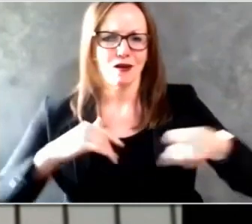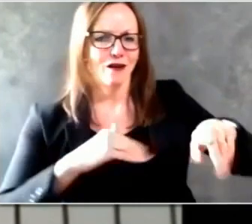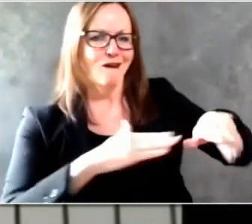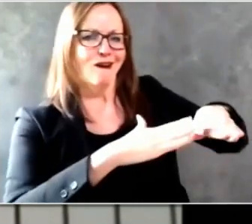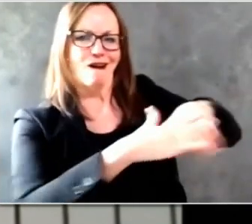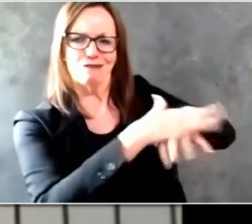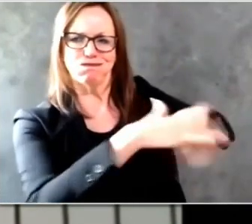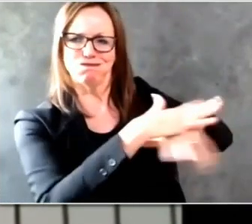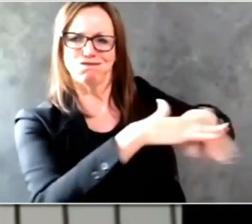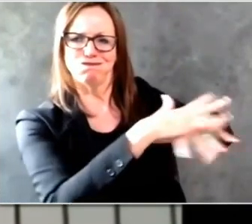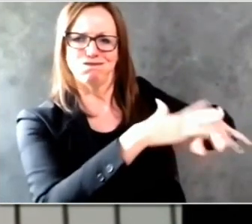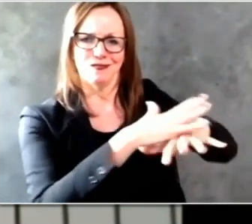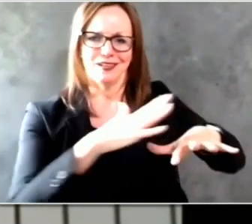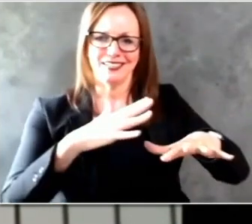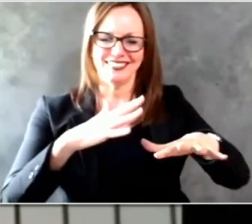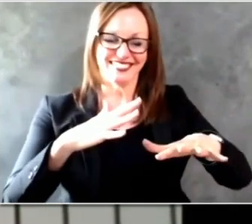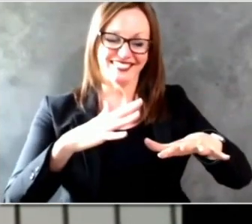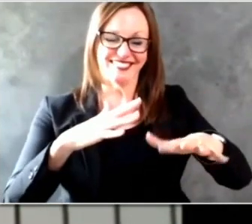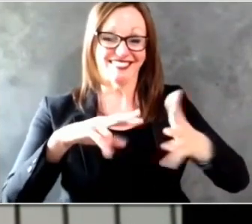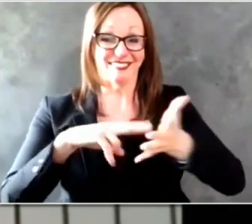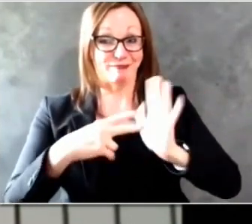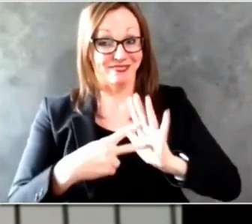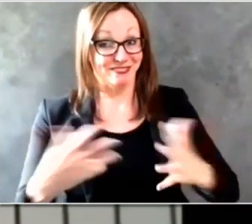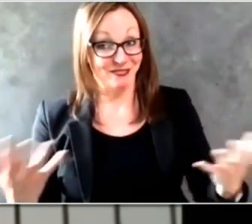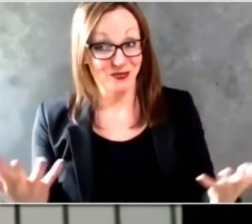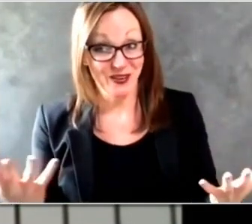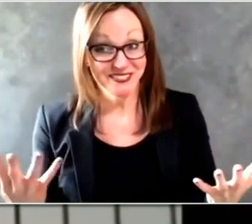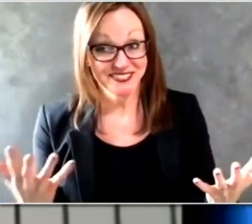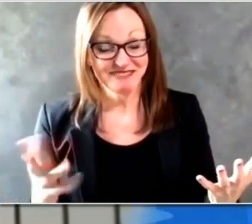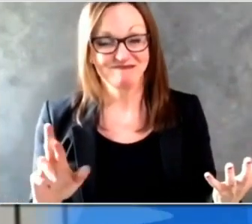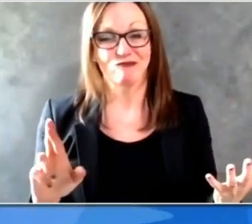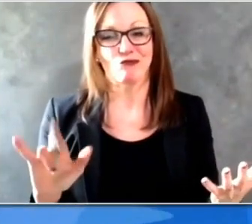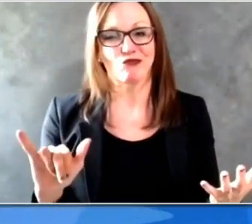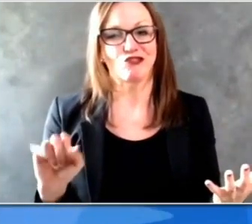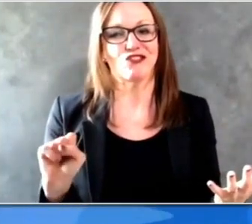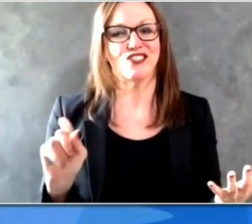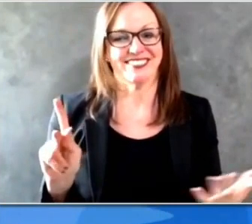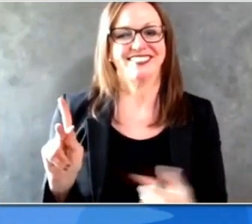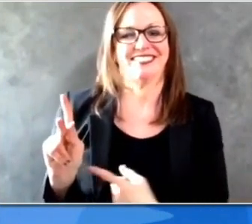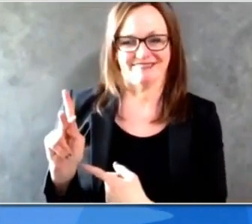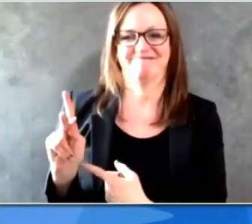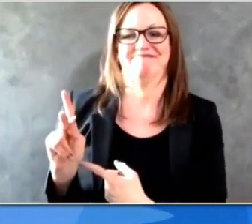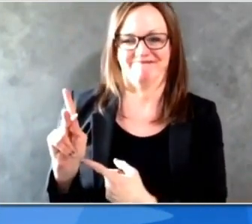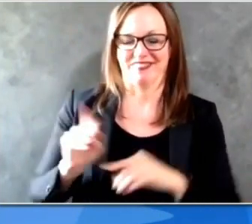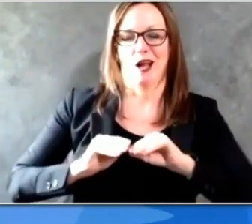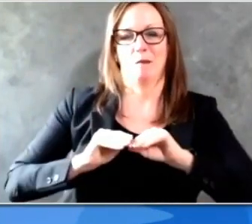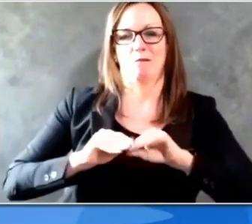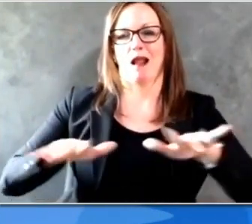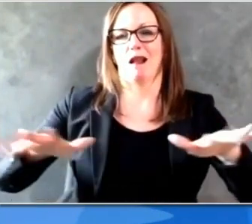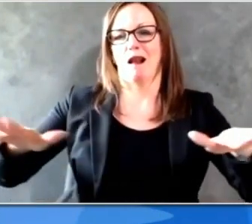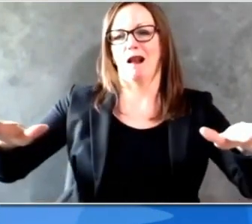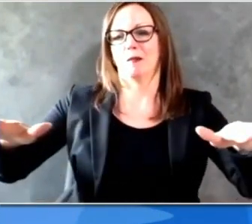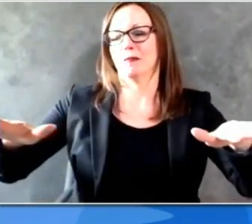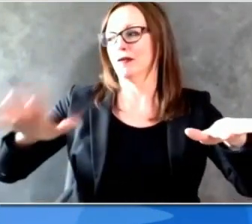that we monitor. Thank you, Molly. Now to Courtney Garish from Spectrum News. Courtney?